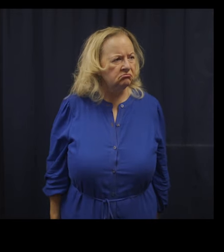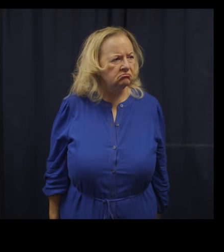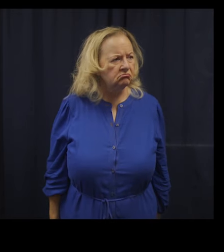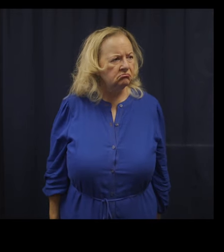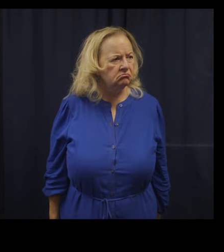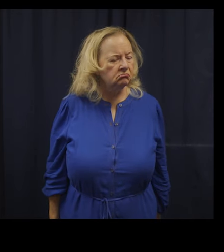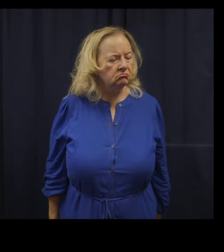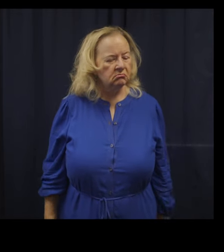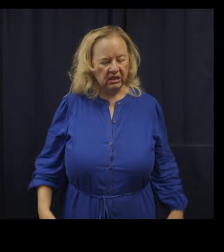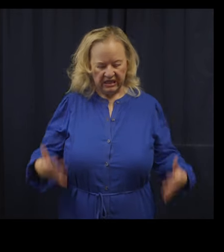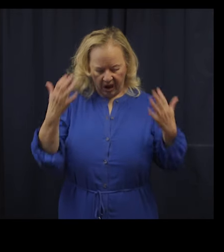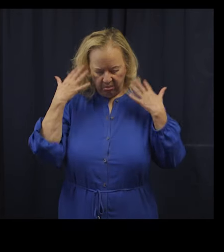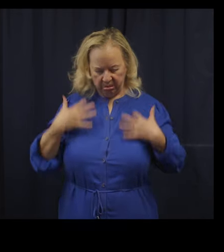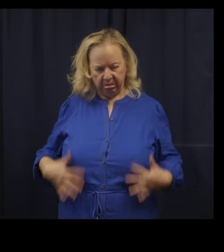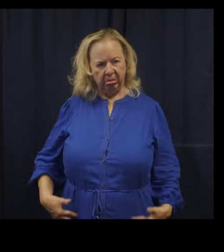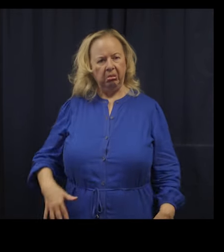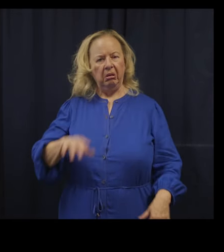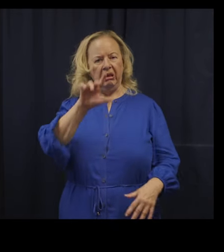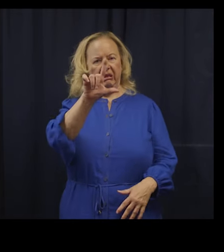And made her leprous.